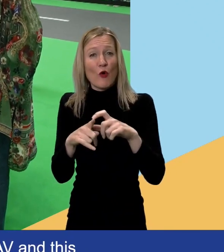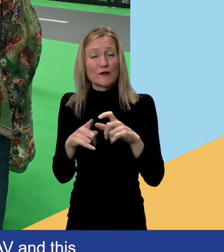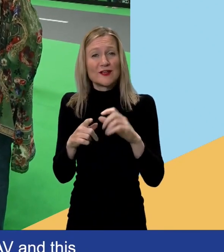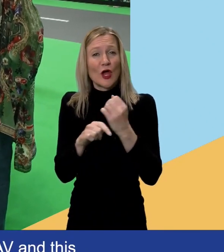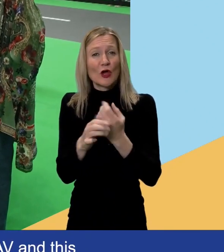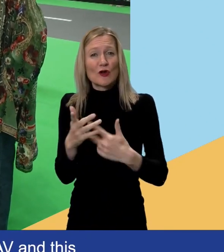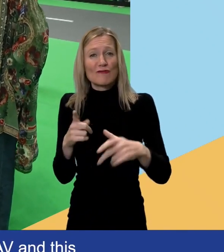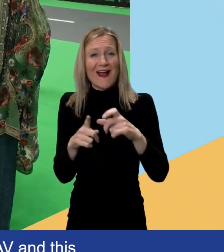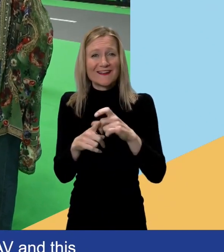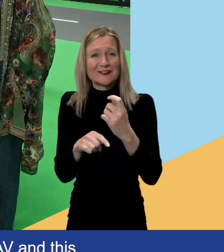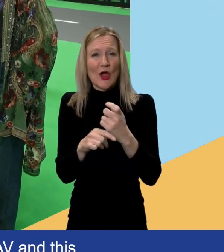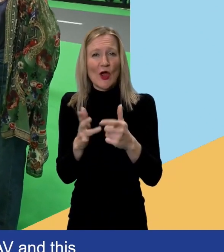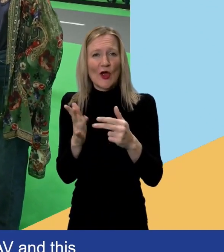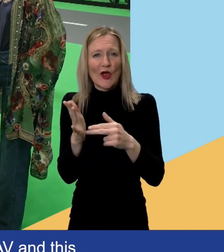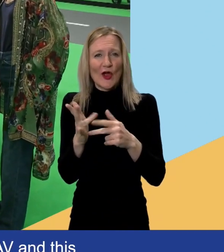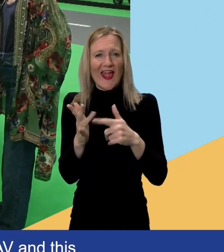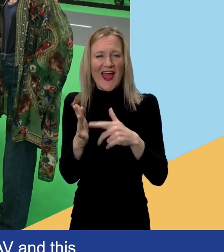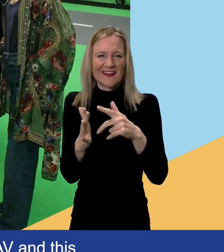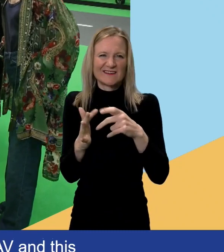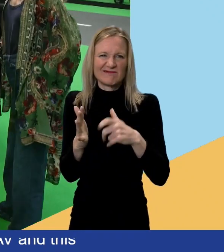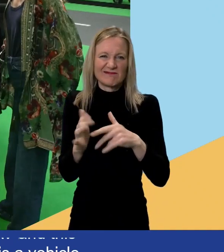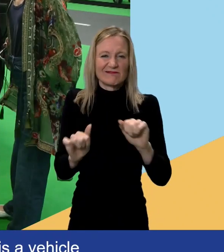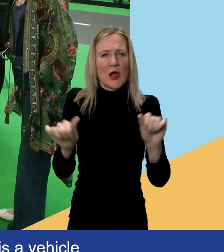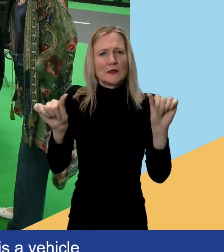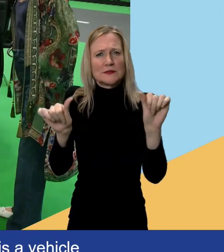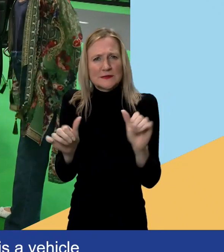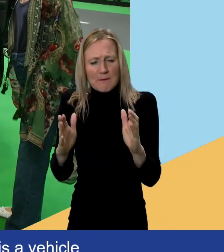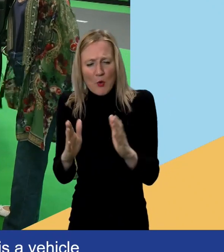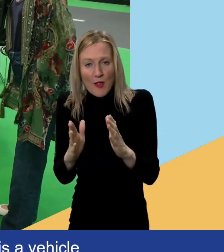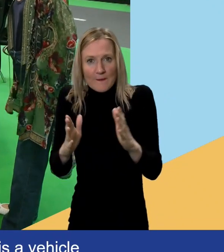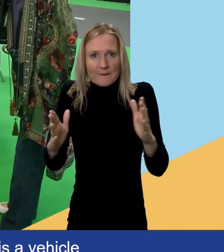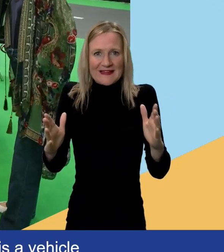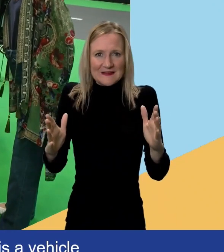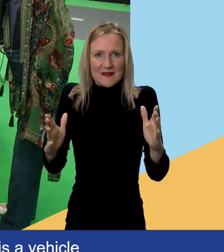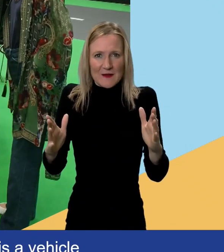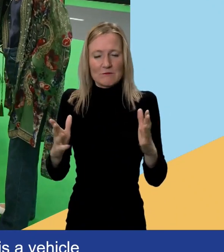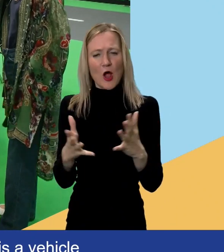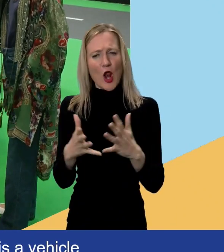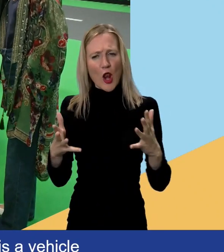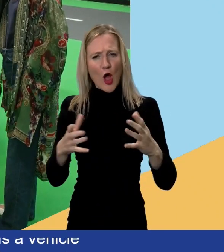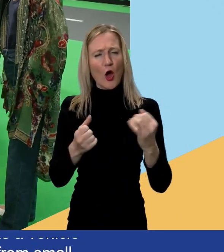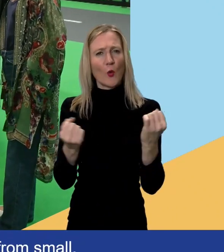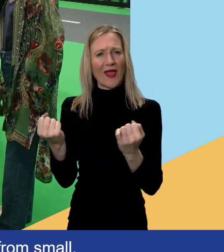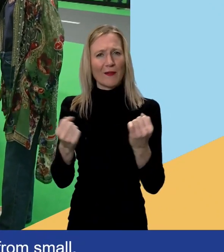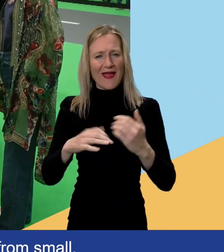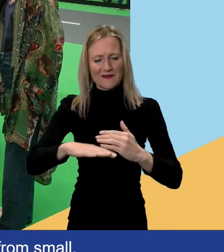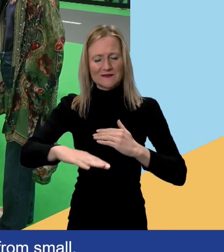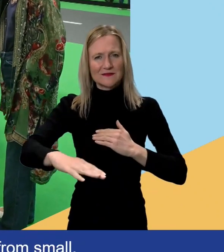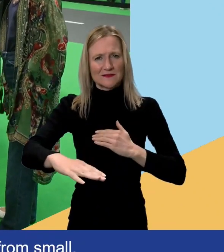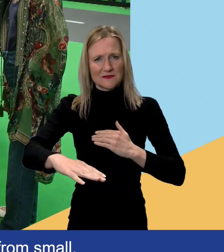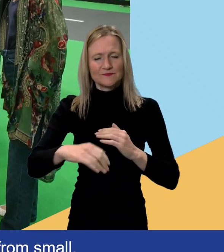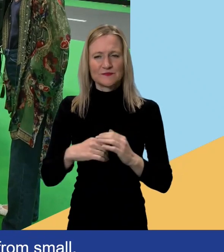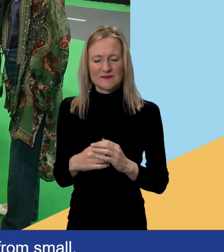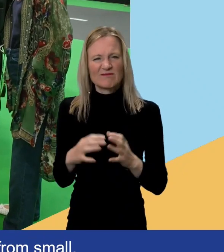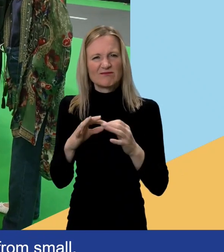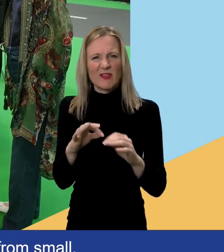vehicle that we count in our small medium section, so one up from small. And this is a slightly longer wheelbase version of the Ford Connect. Really